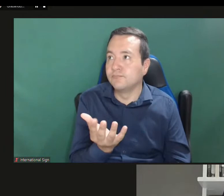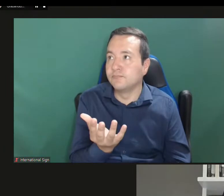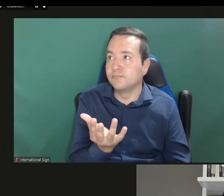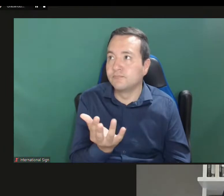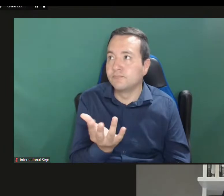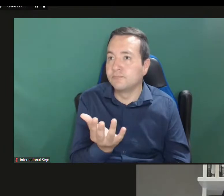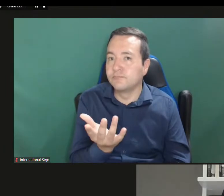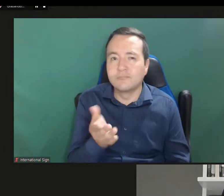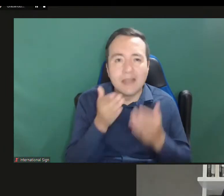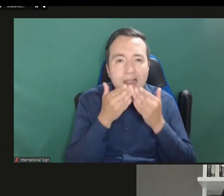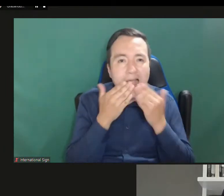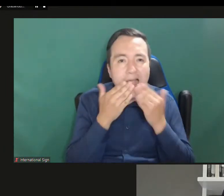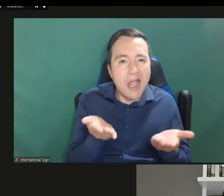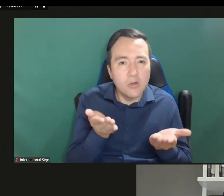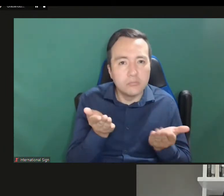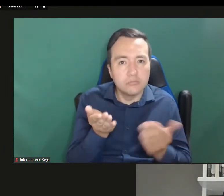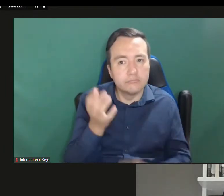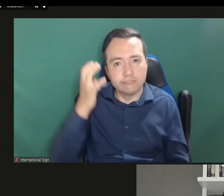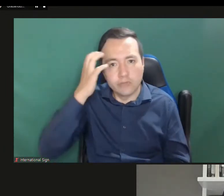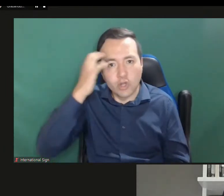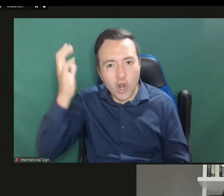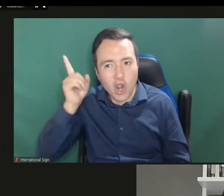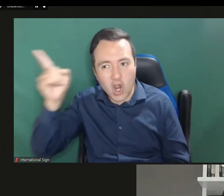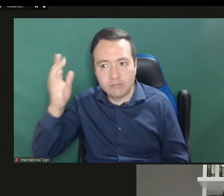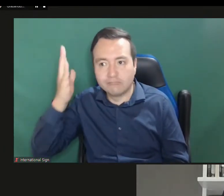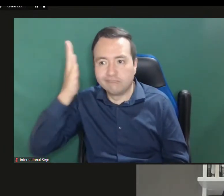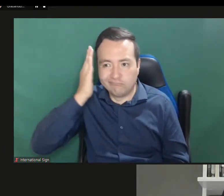do with how